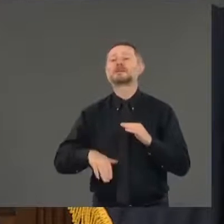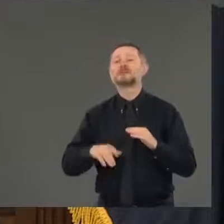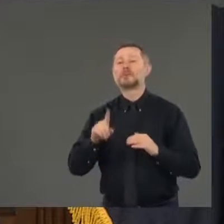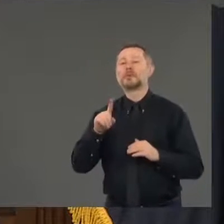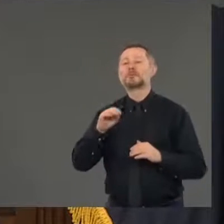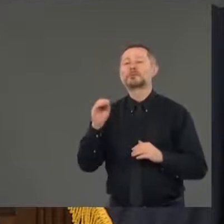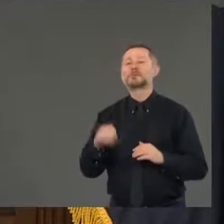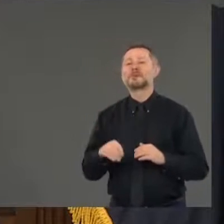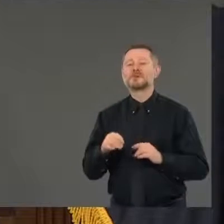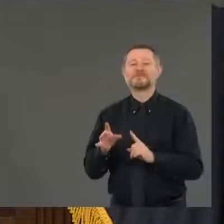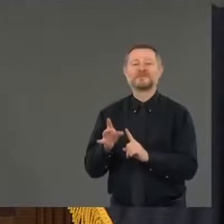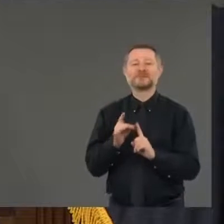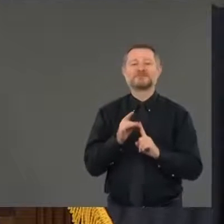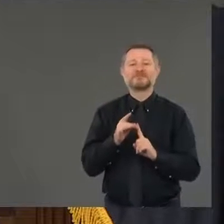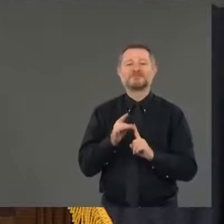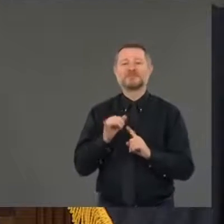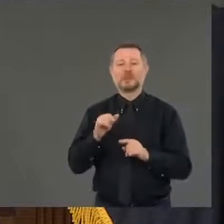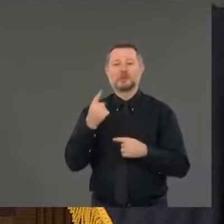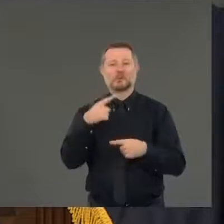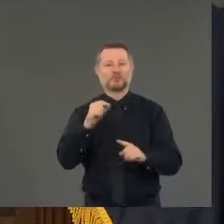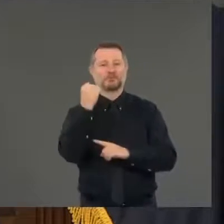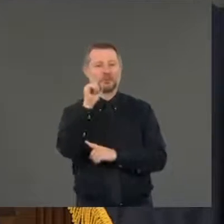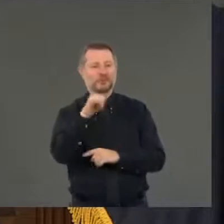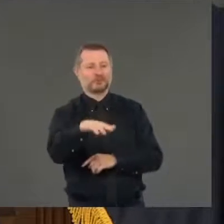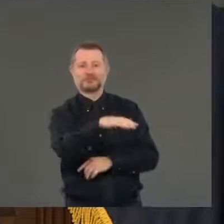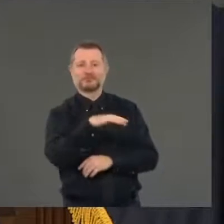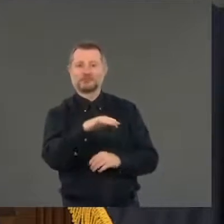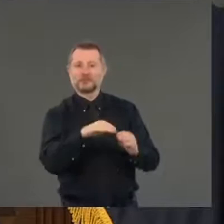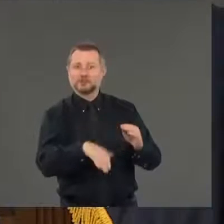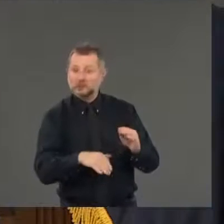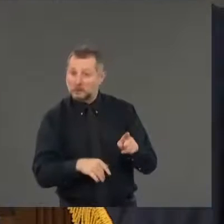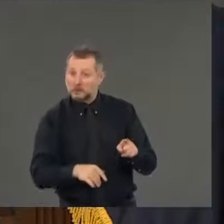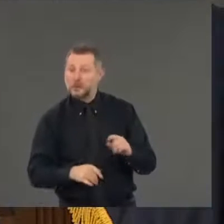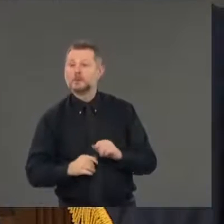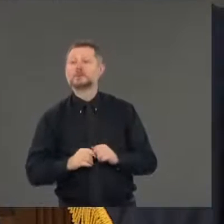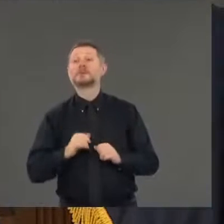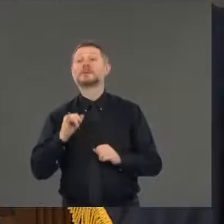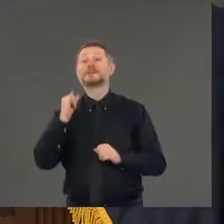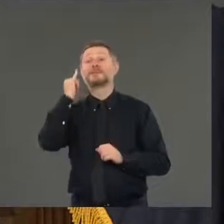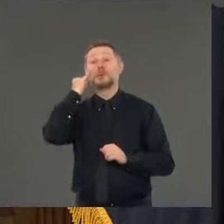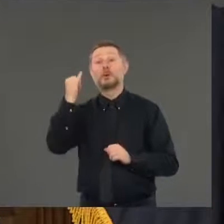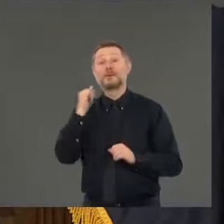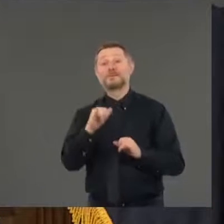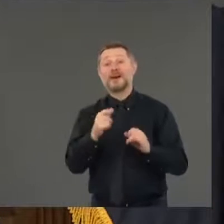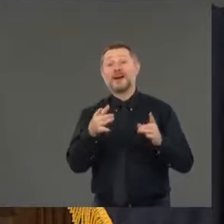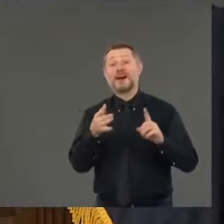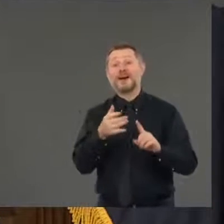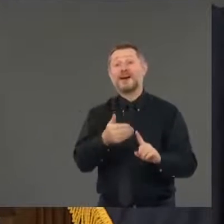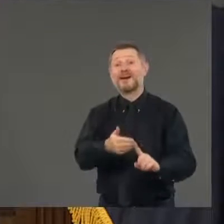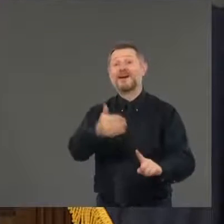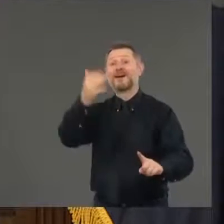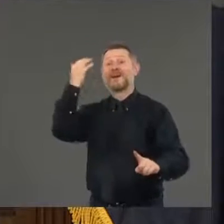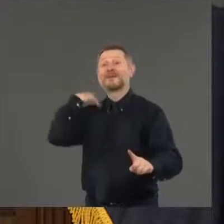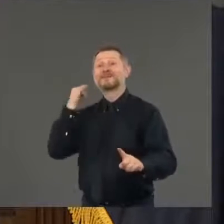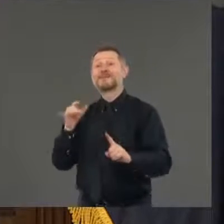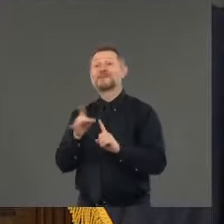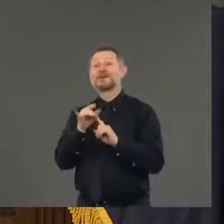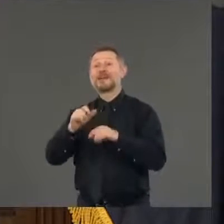rate when the protests happened. If those protests had happened when our infection rate was